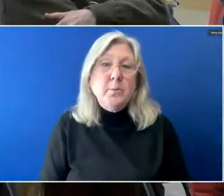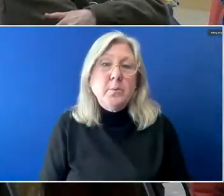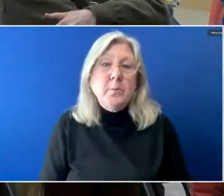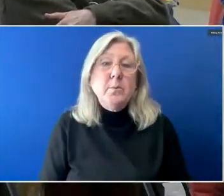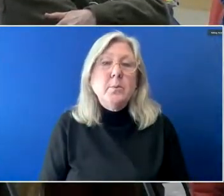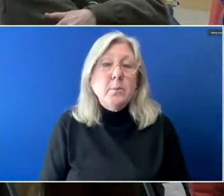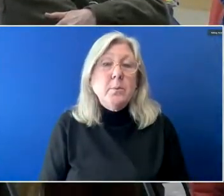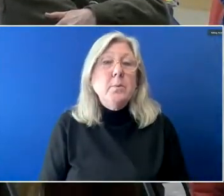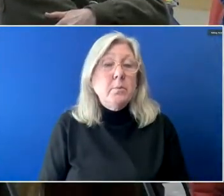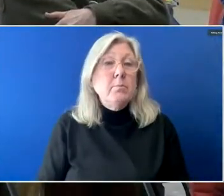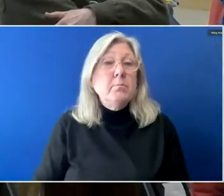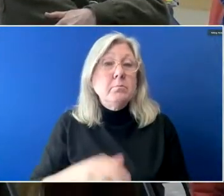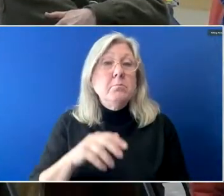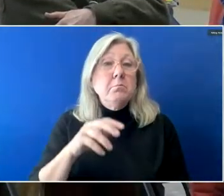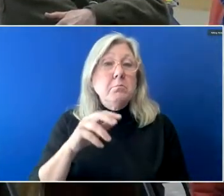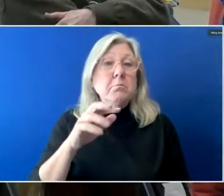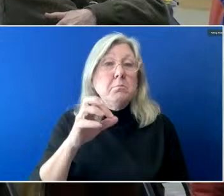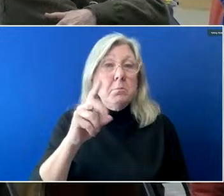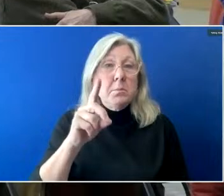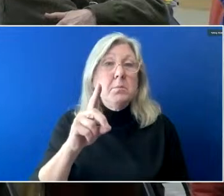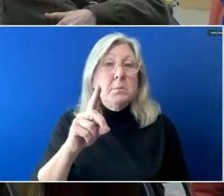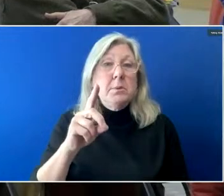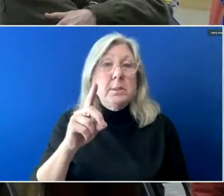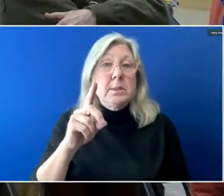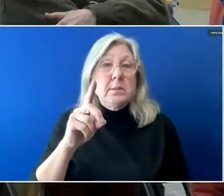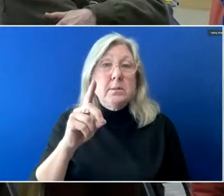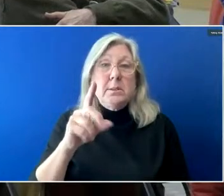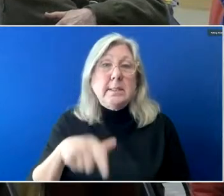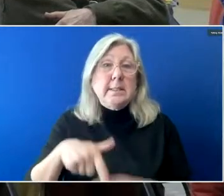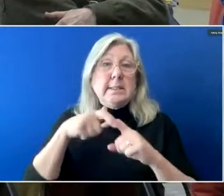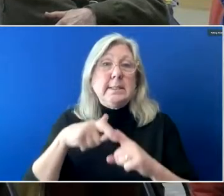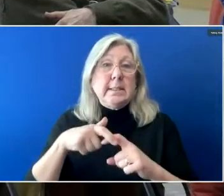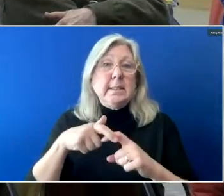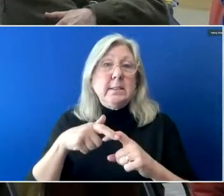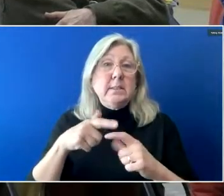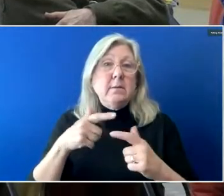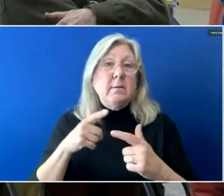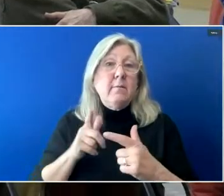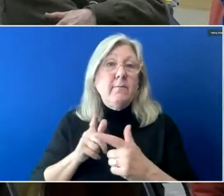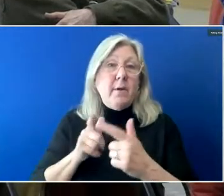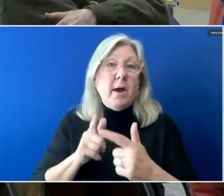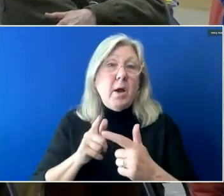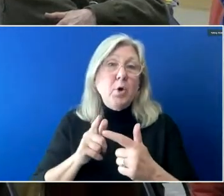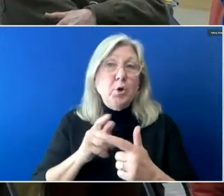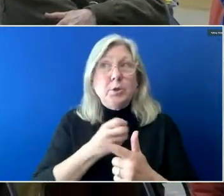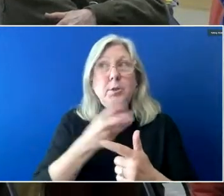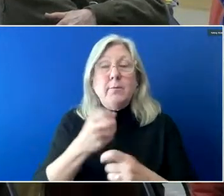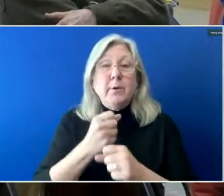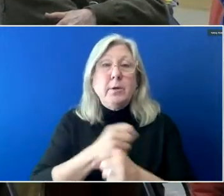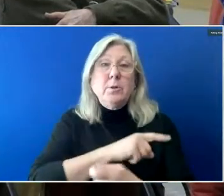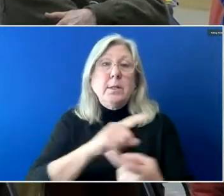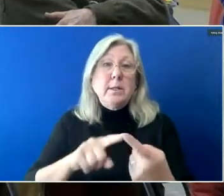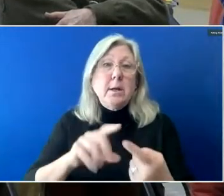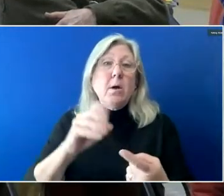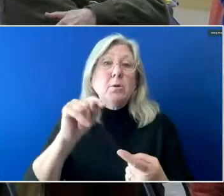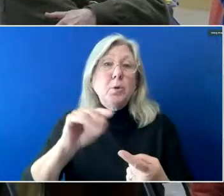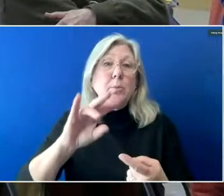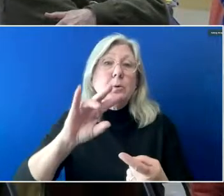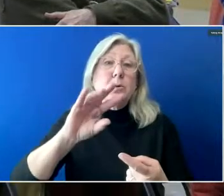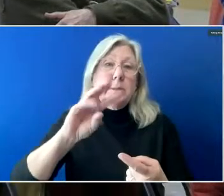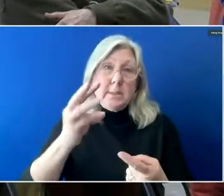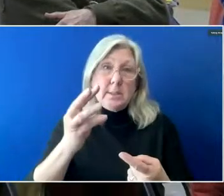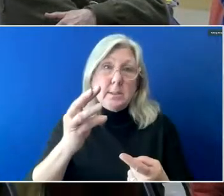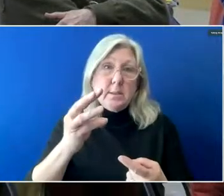ceasefire in place for several years up to October 6th and at that point horrific crimes were committed on